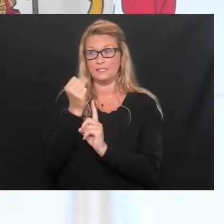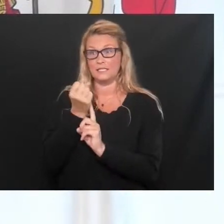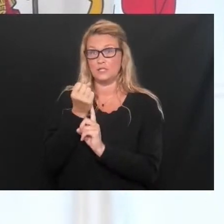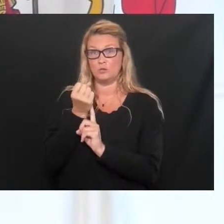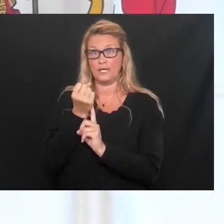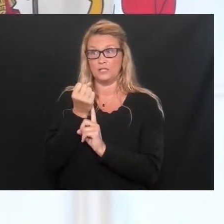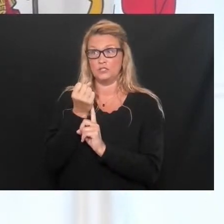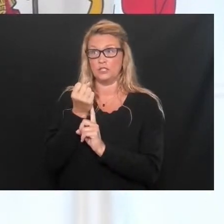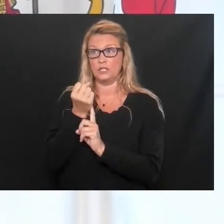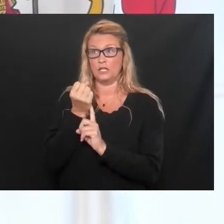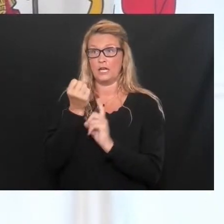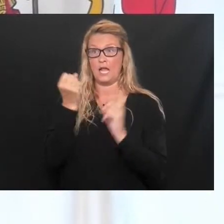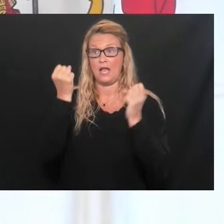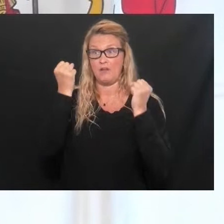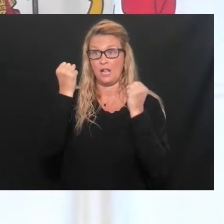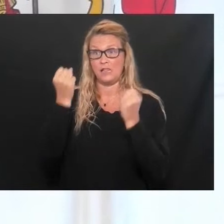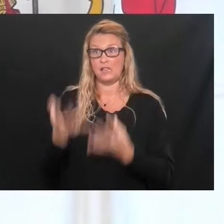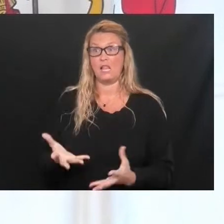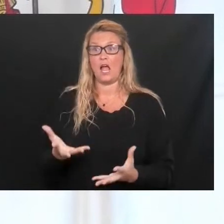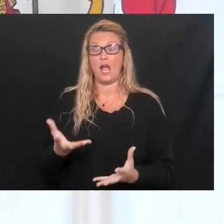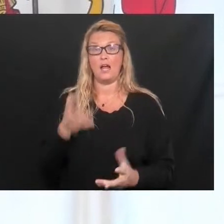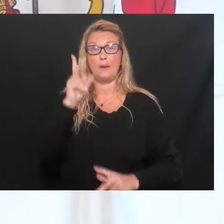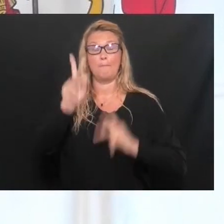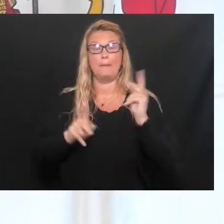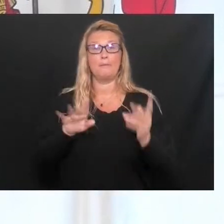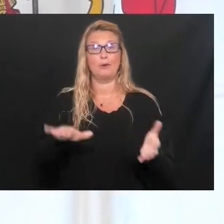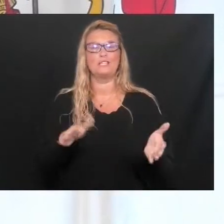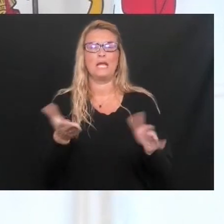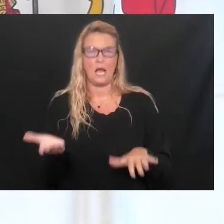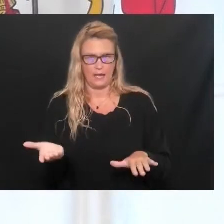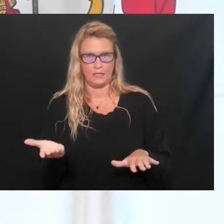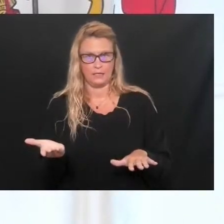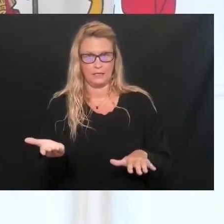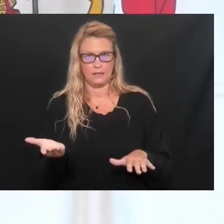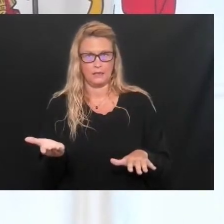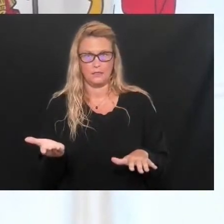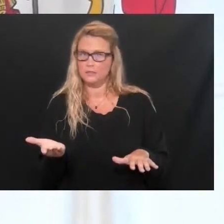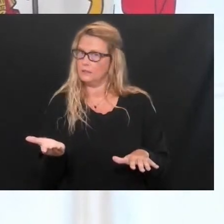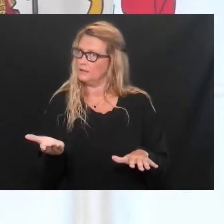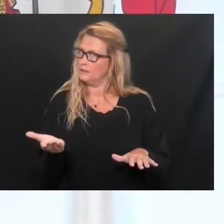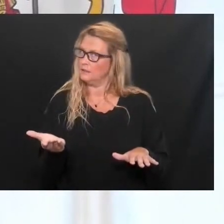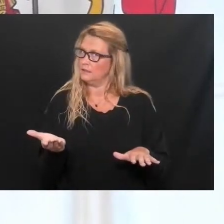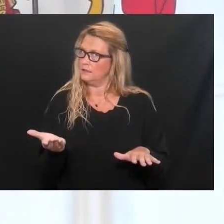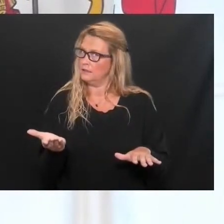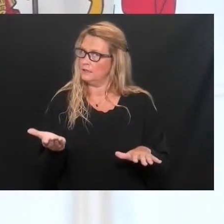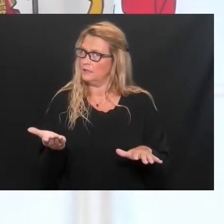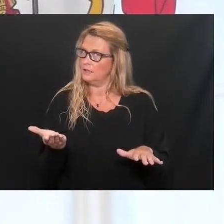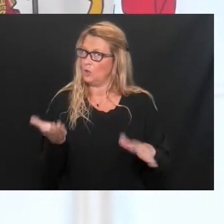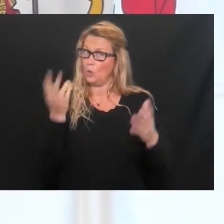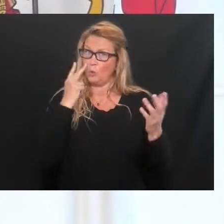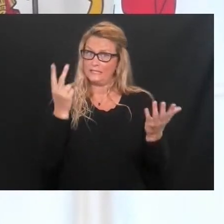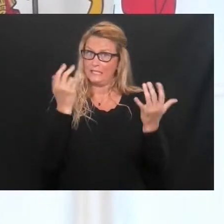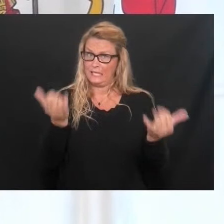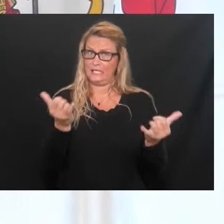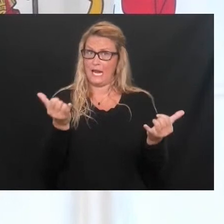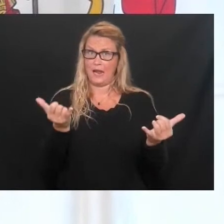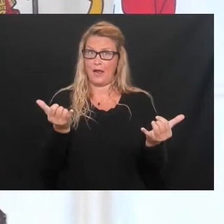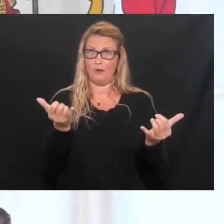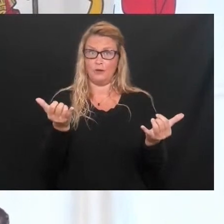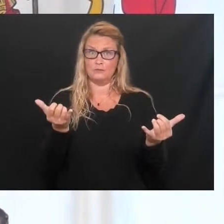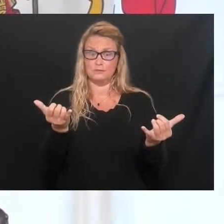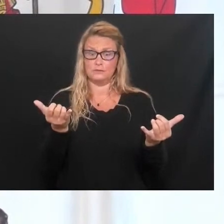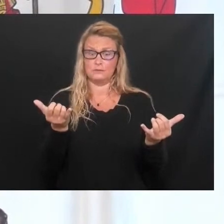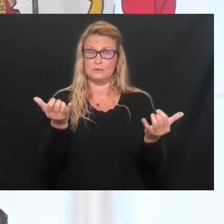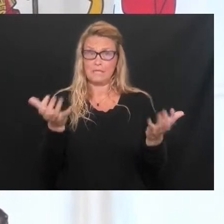are a bunch of folks dying? We're seeing it right in front of us. We're seeing it unfold right